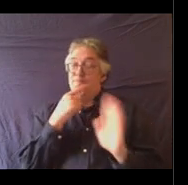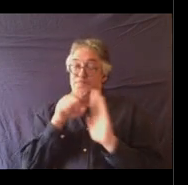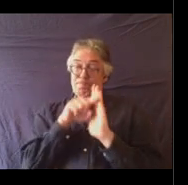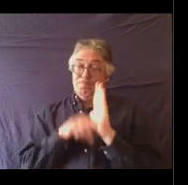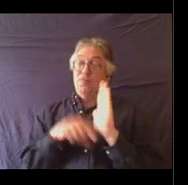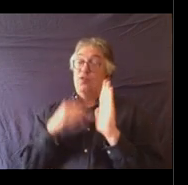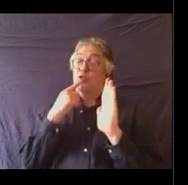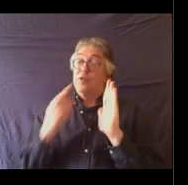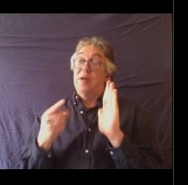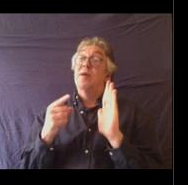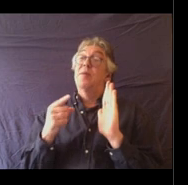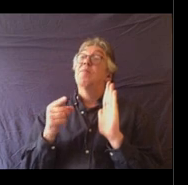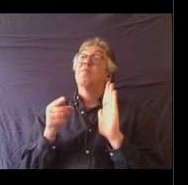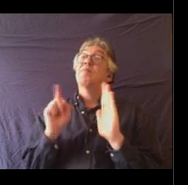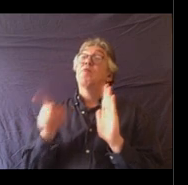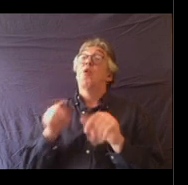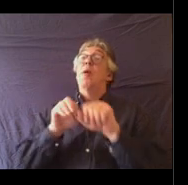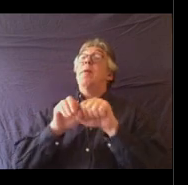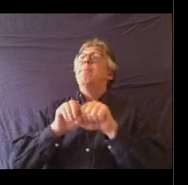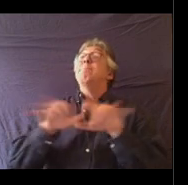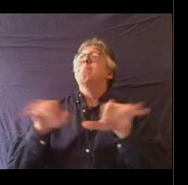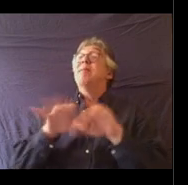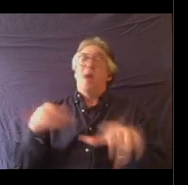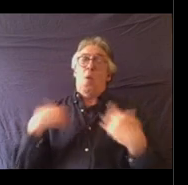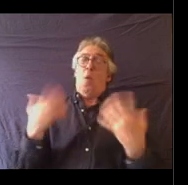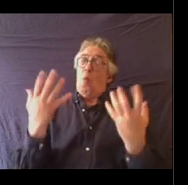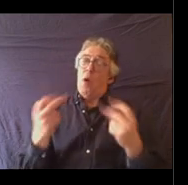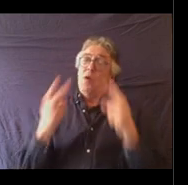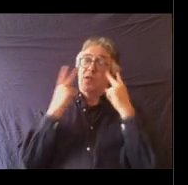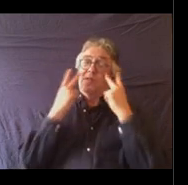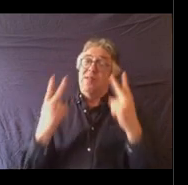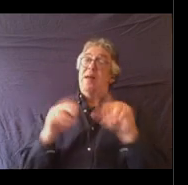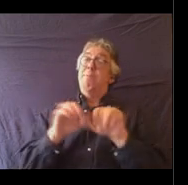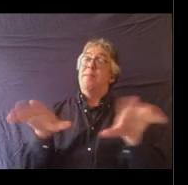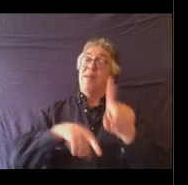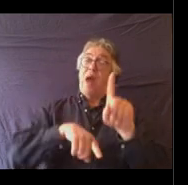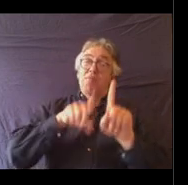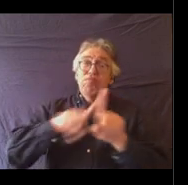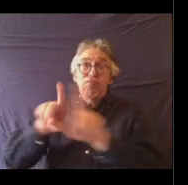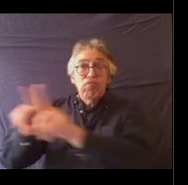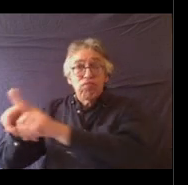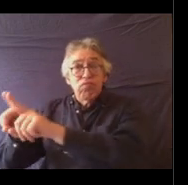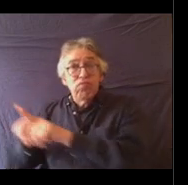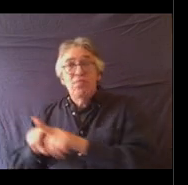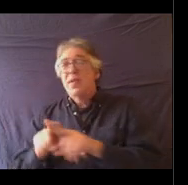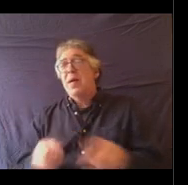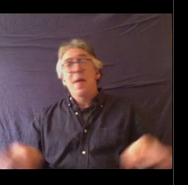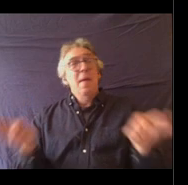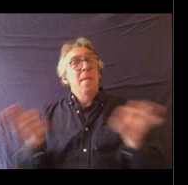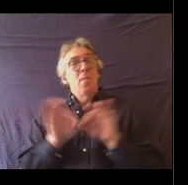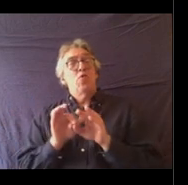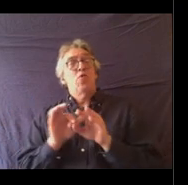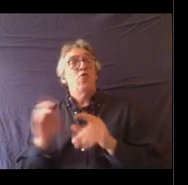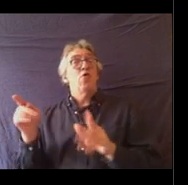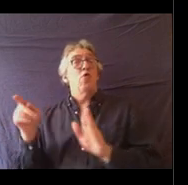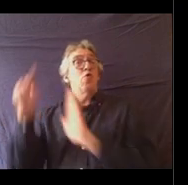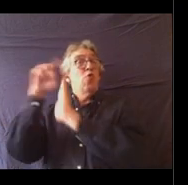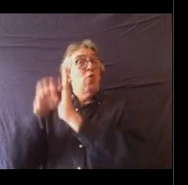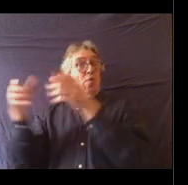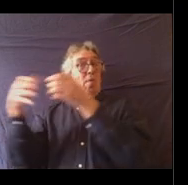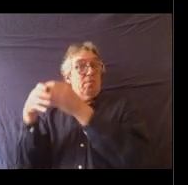media environment and for media pluralism and media diversity reasons, it's extremely important. And they have